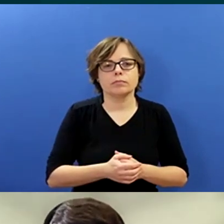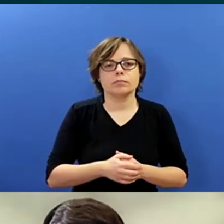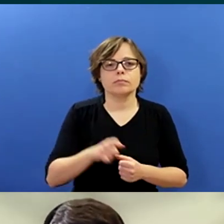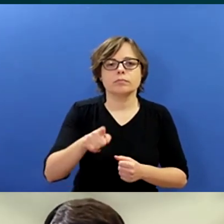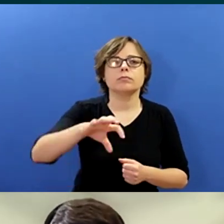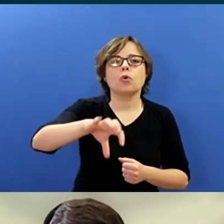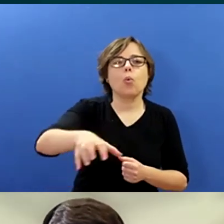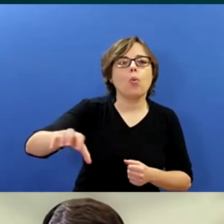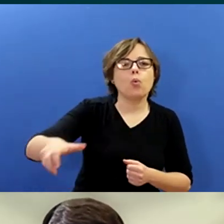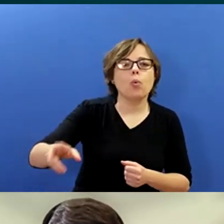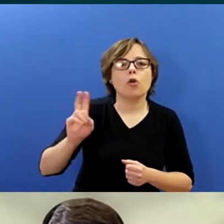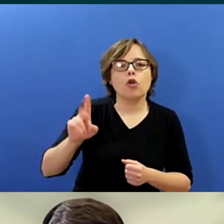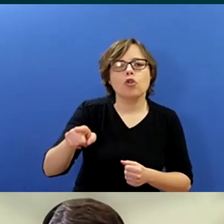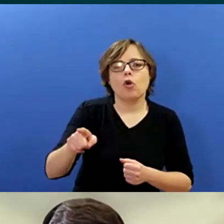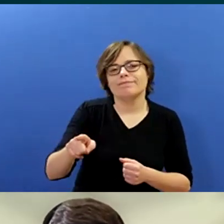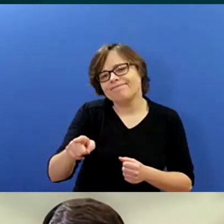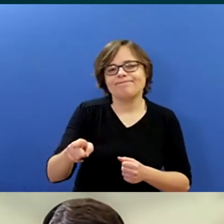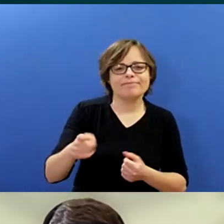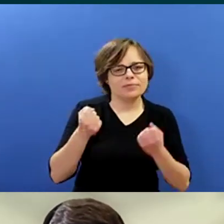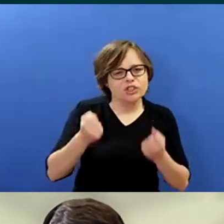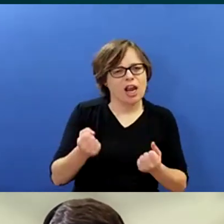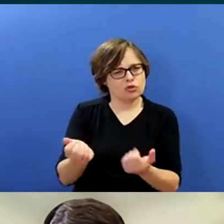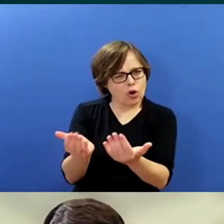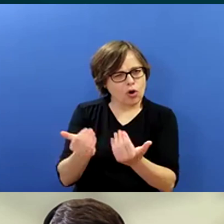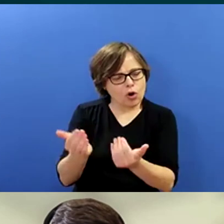than others. I think